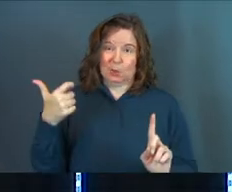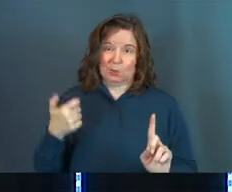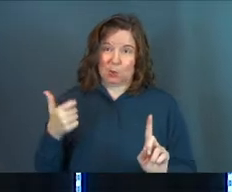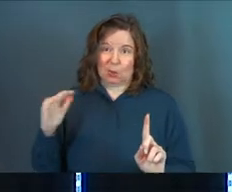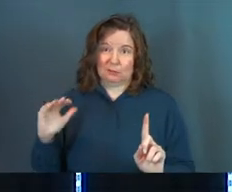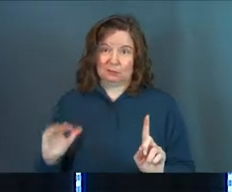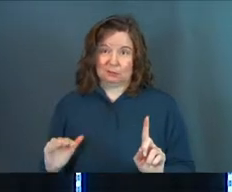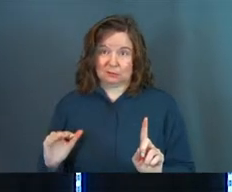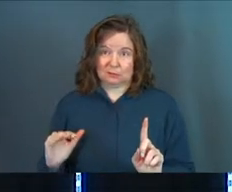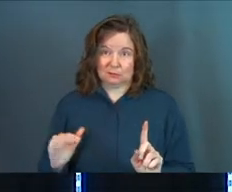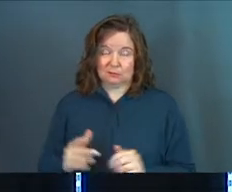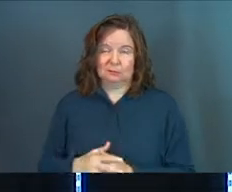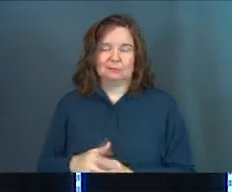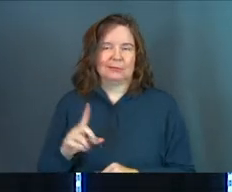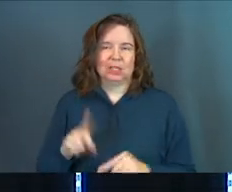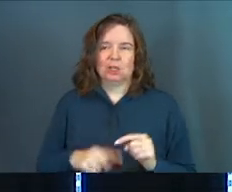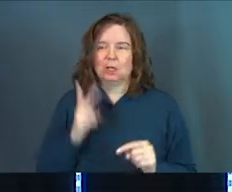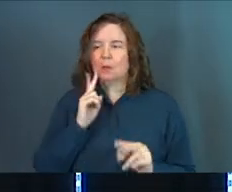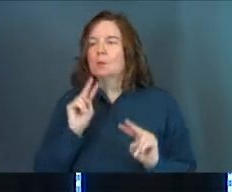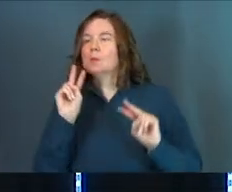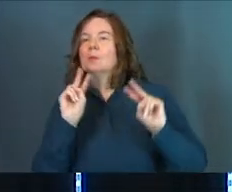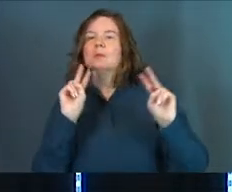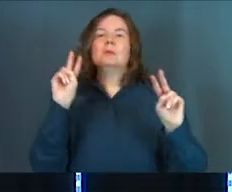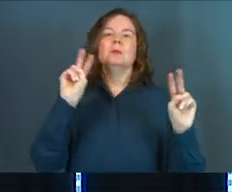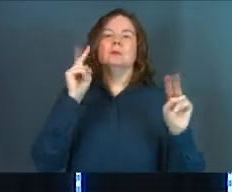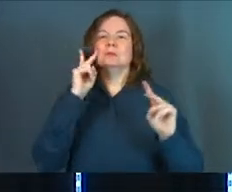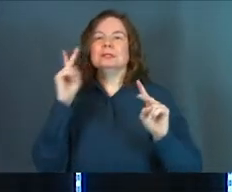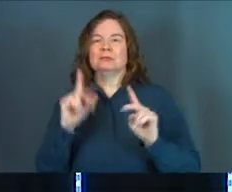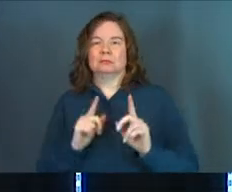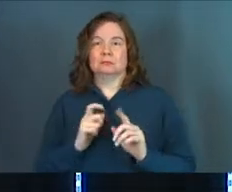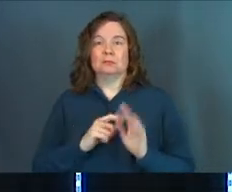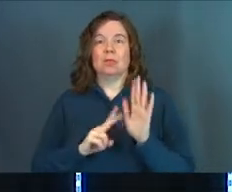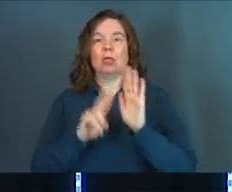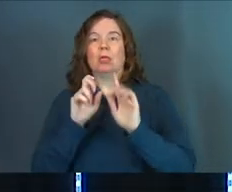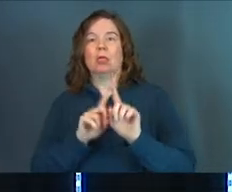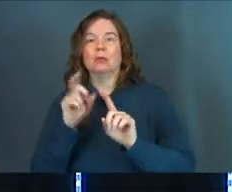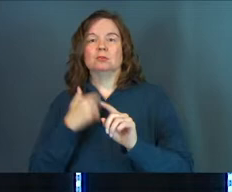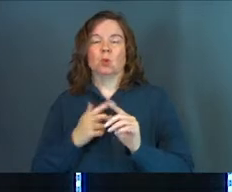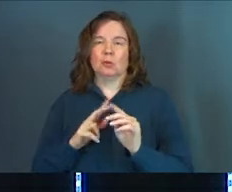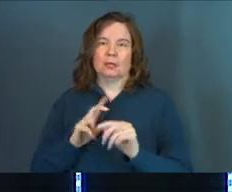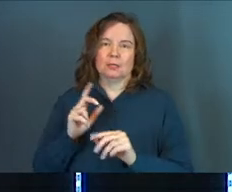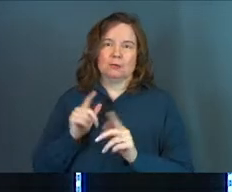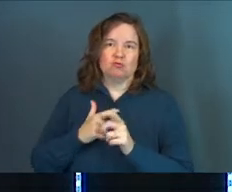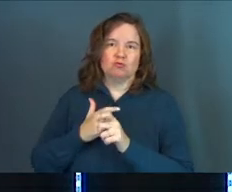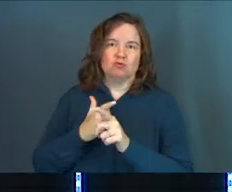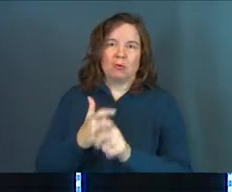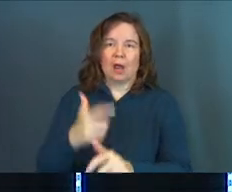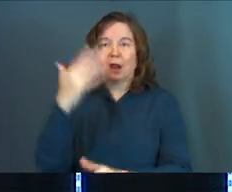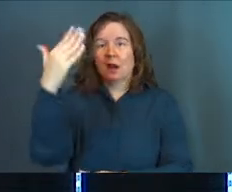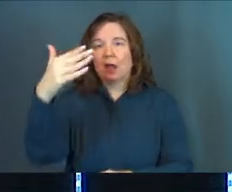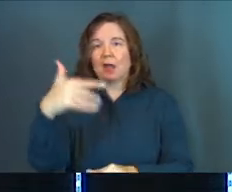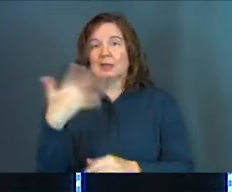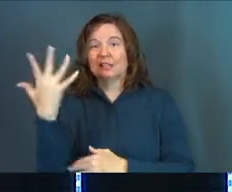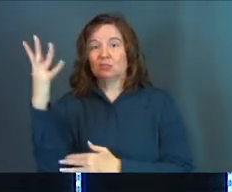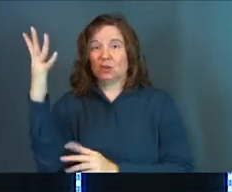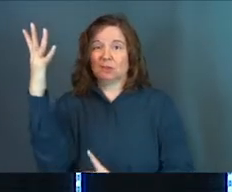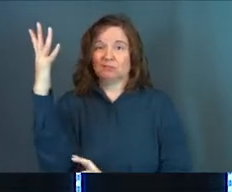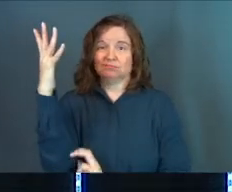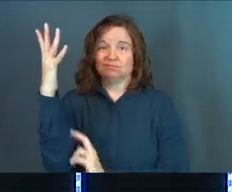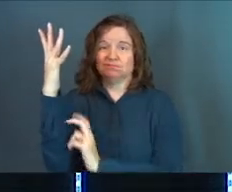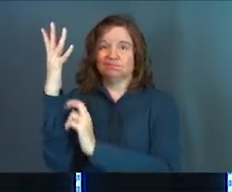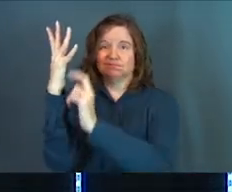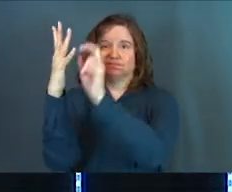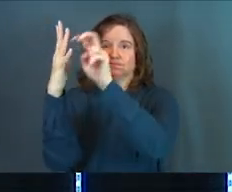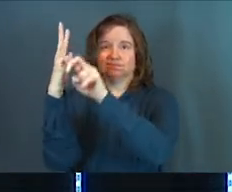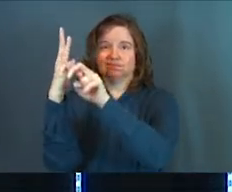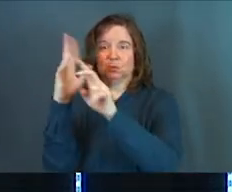short, he could not see over the crowd. And so he ran ahead, and he climbed a sycamore fig tree to see Jesus,